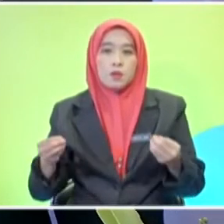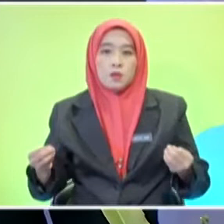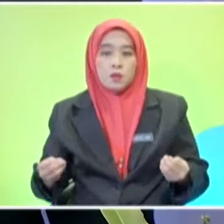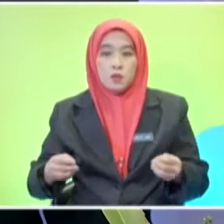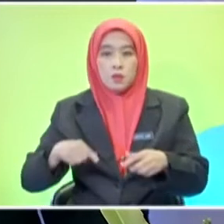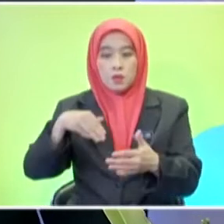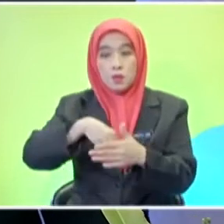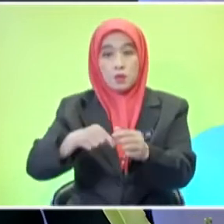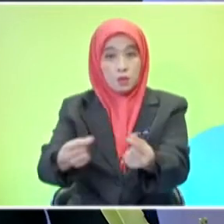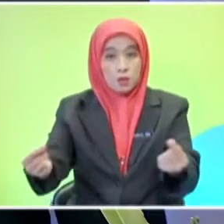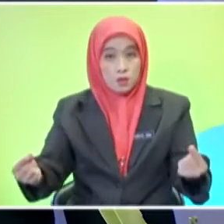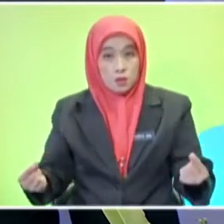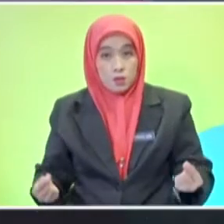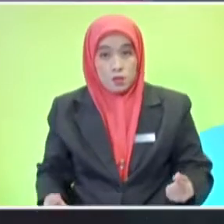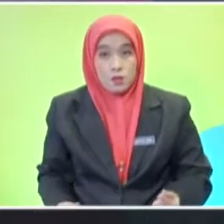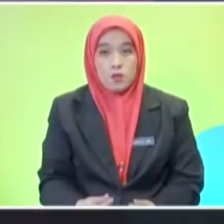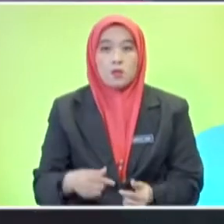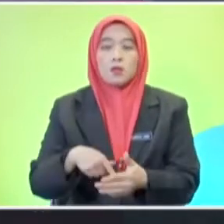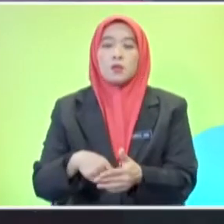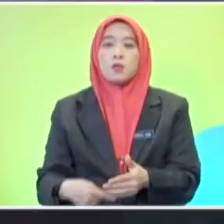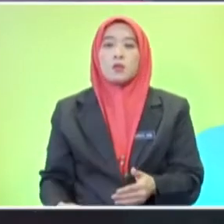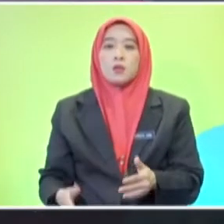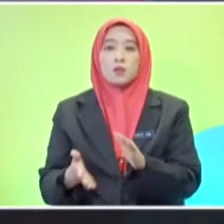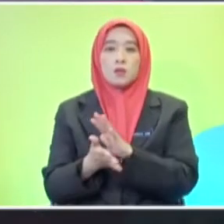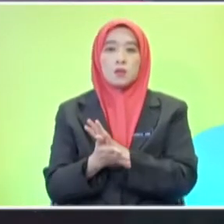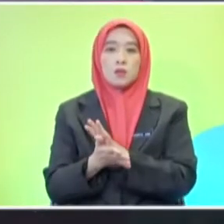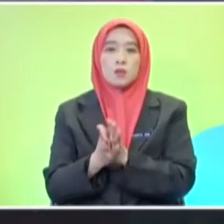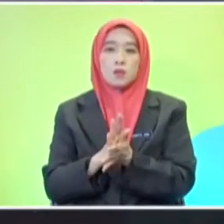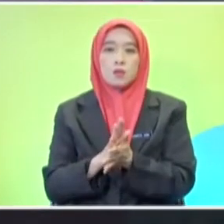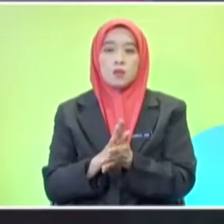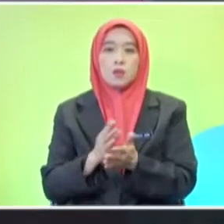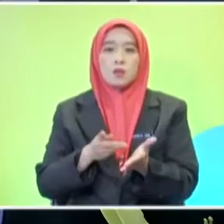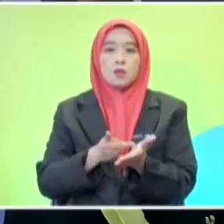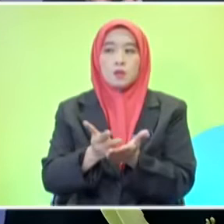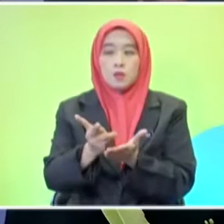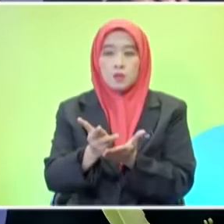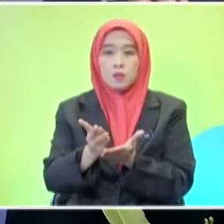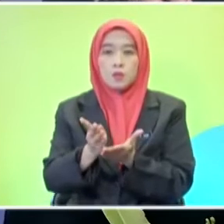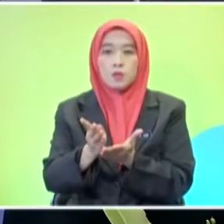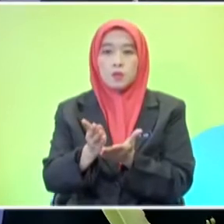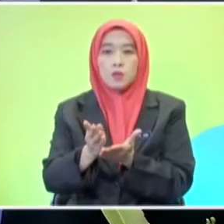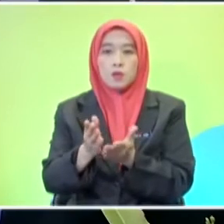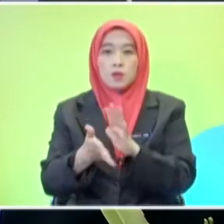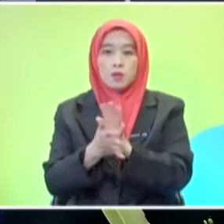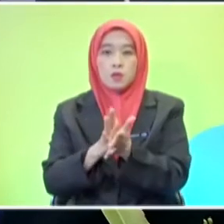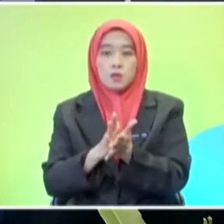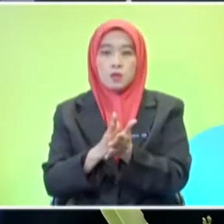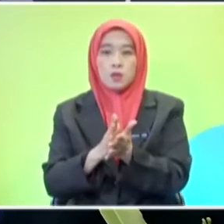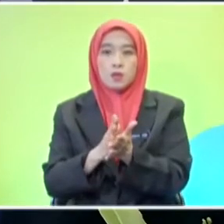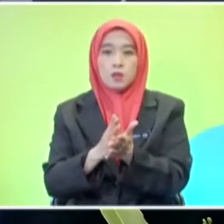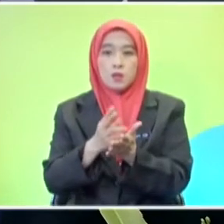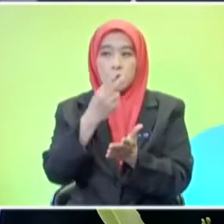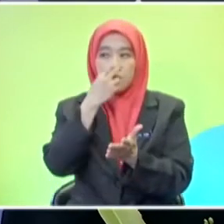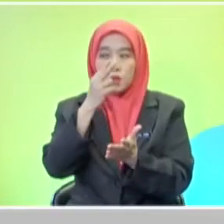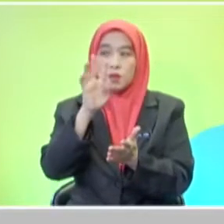ground will be better. That's interesting facts there. Yes. Okay, Mr. Q, please proceed. All right. So it looks like I've gone through the 4 factors